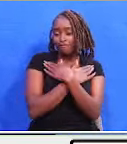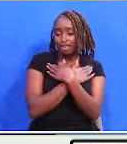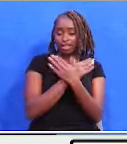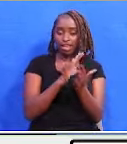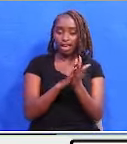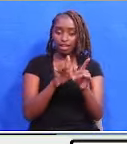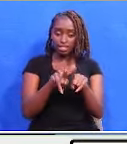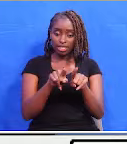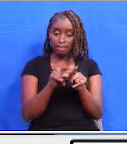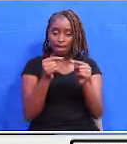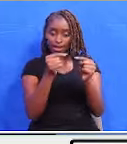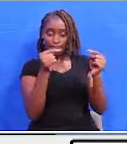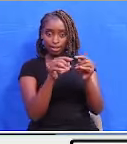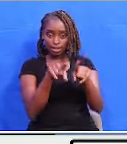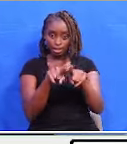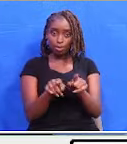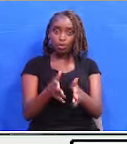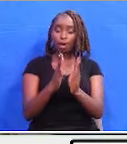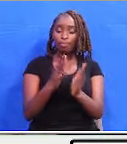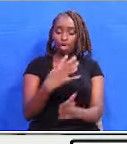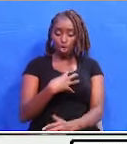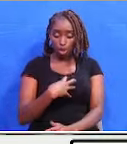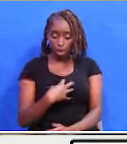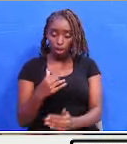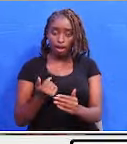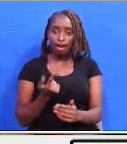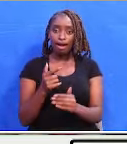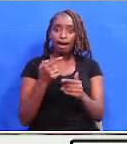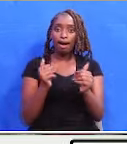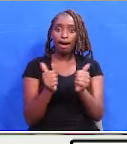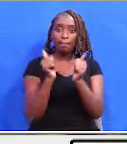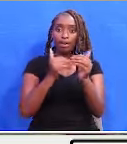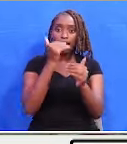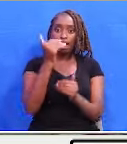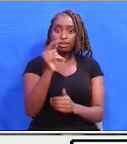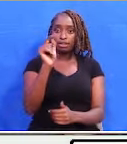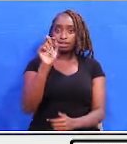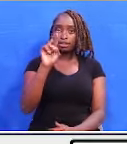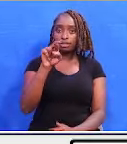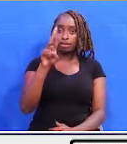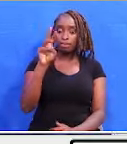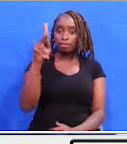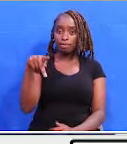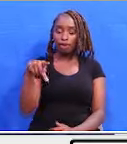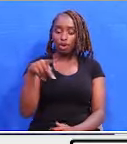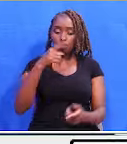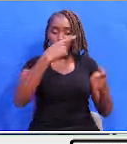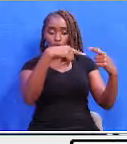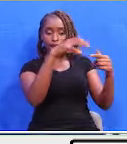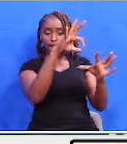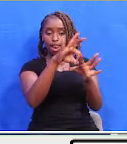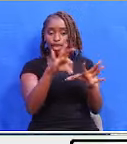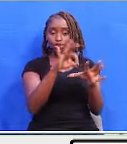equal measure. Her resignation coming after Donald Trump's win of the recently concluded U.S. elections. Meg Whitman